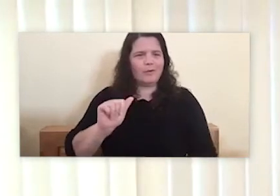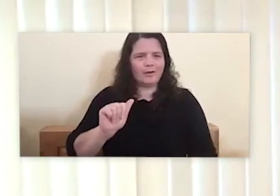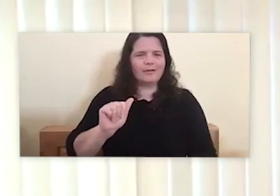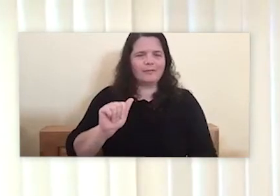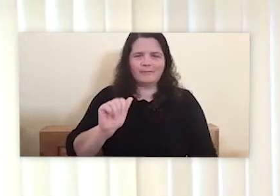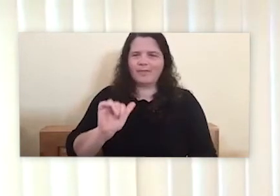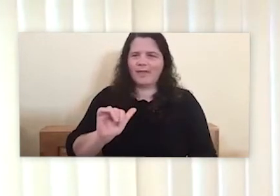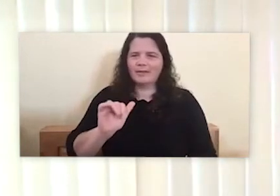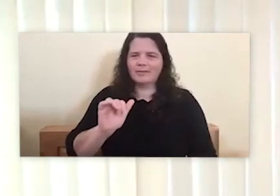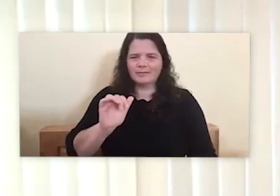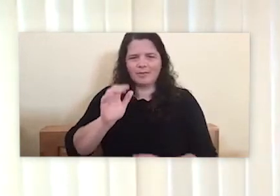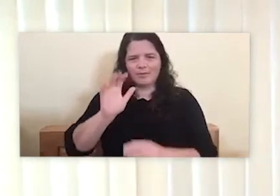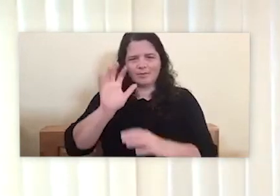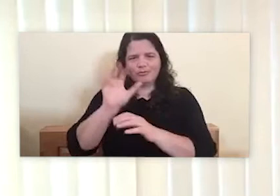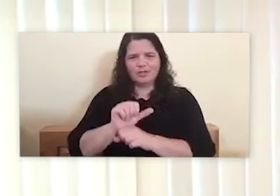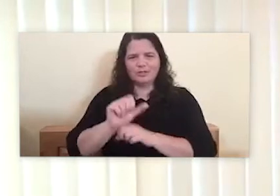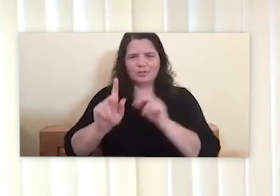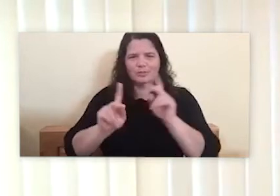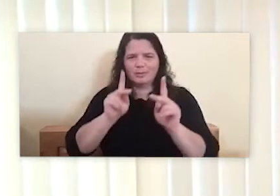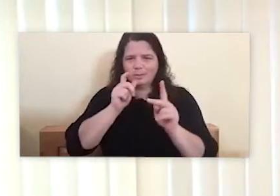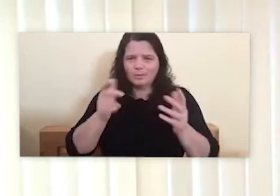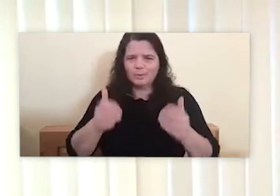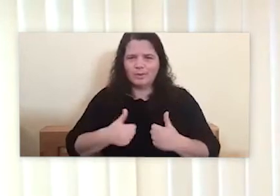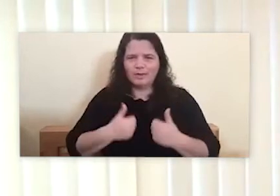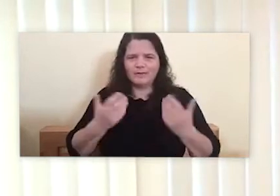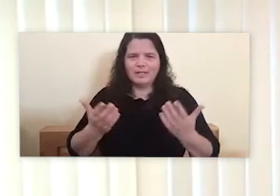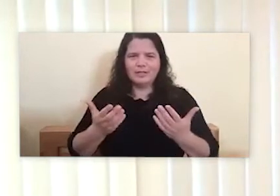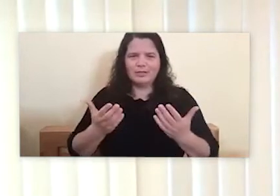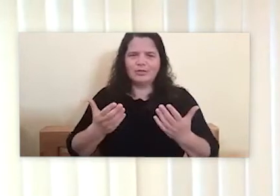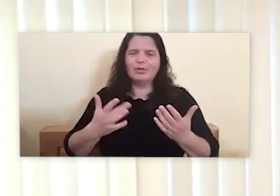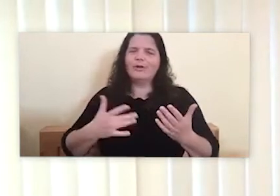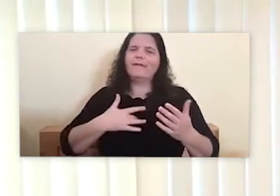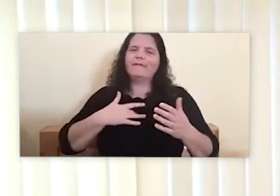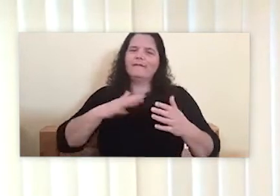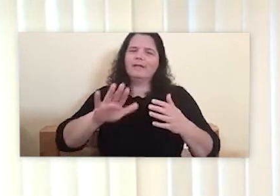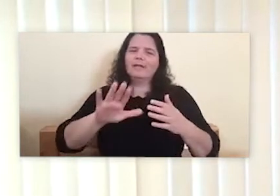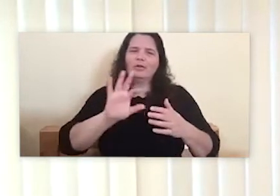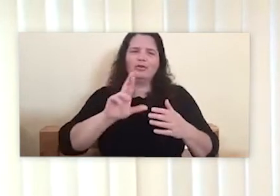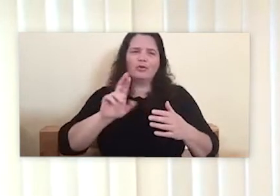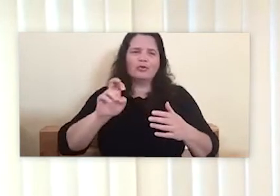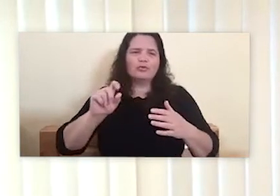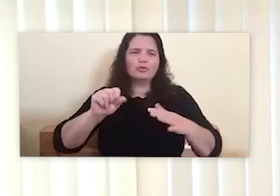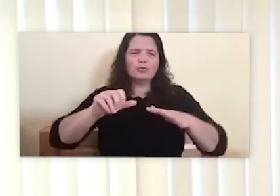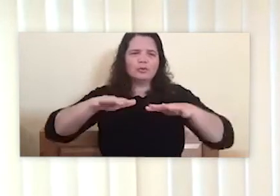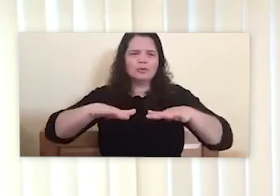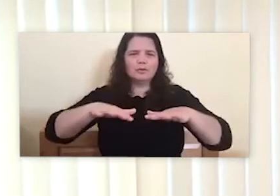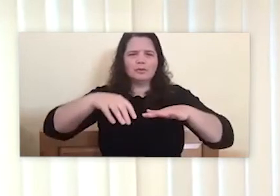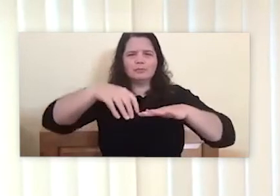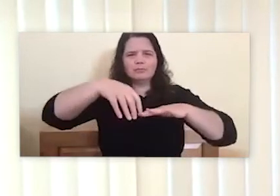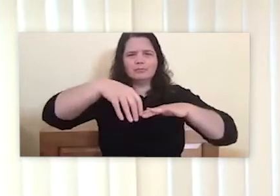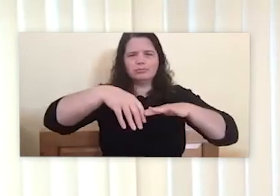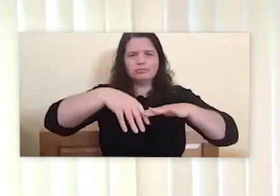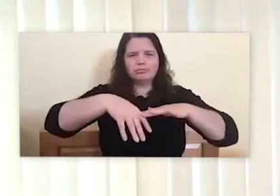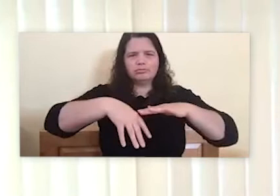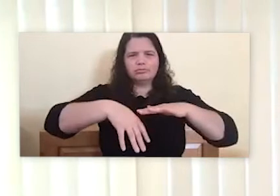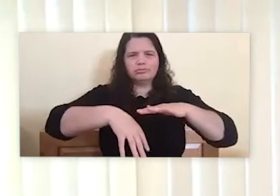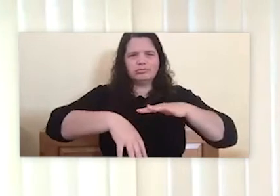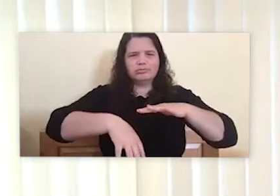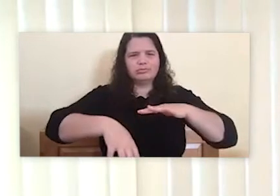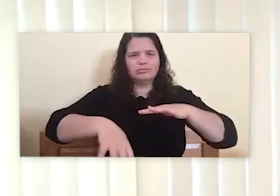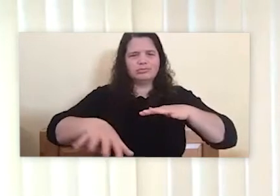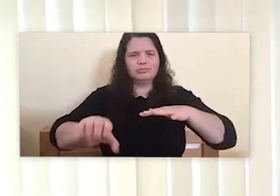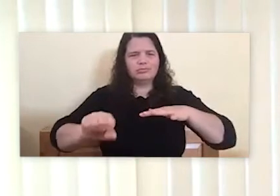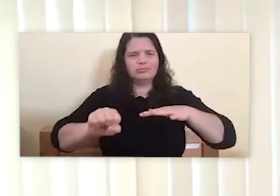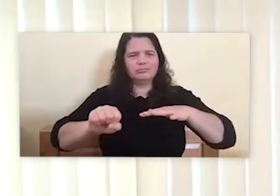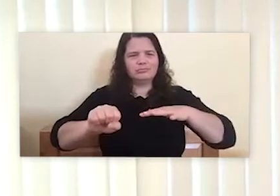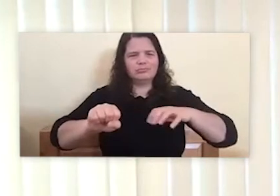And then perhaps sensing your roots going down and out, connecting us